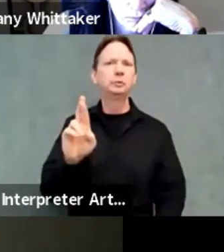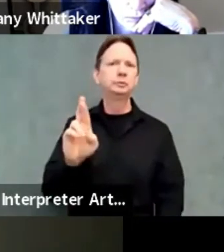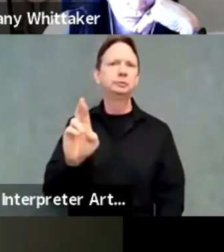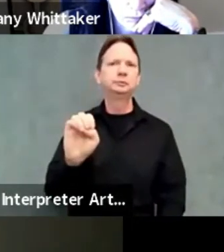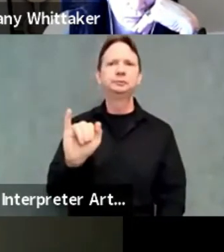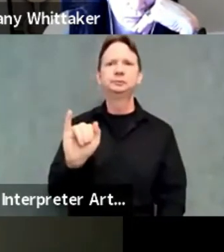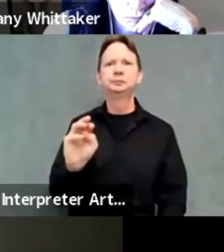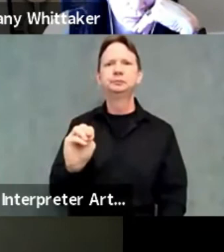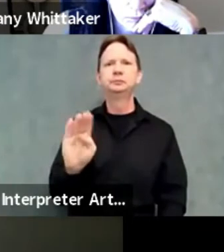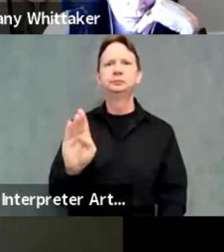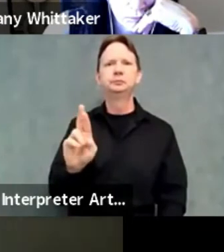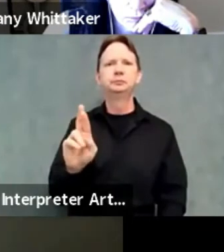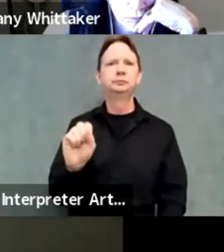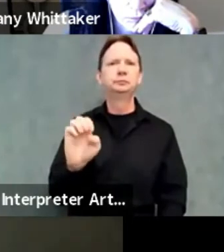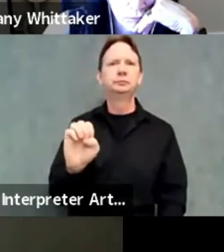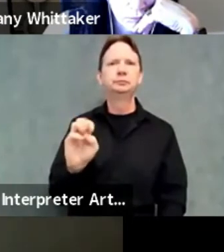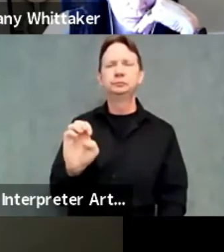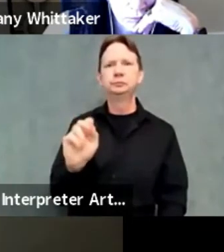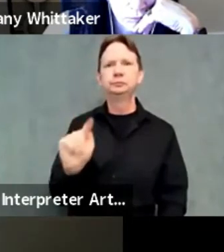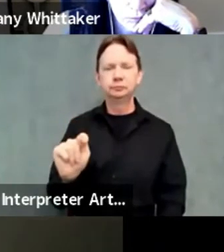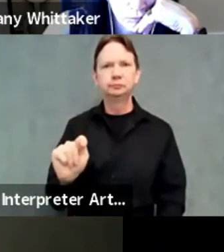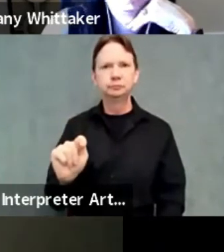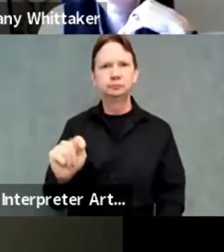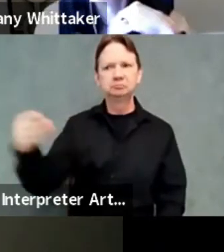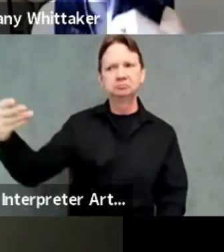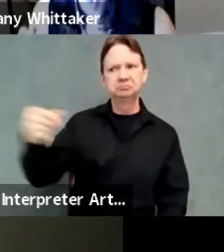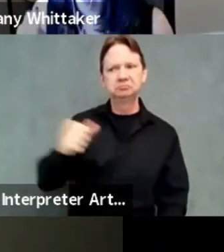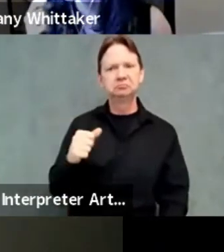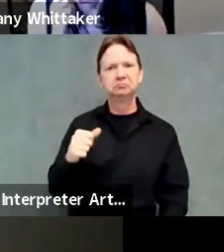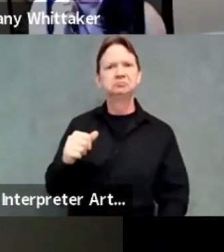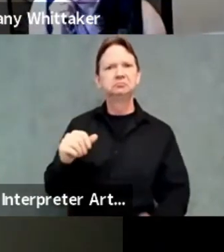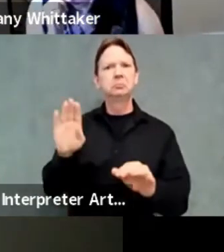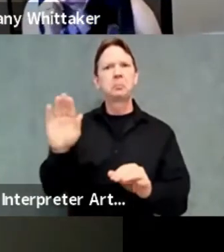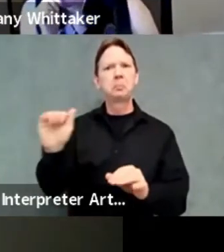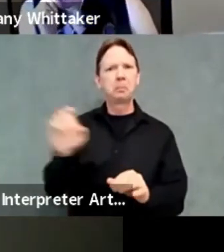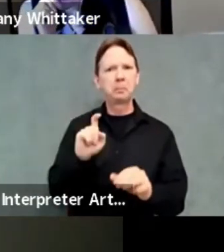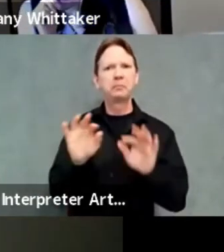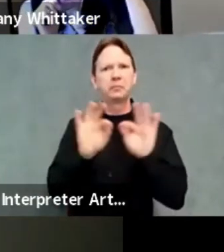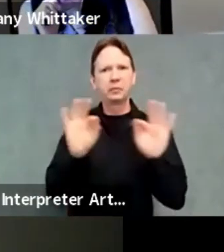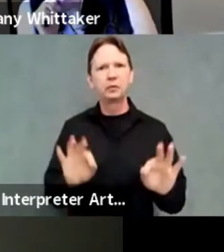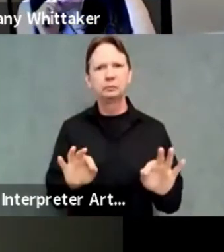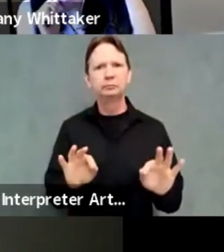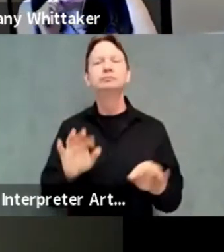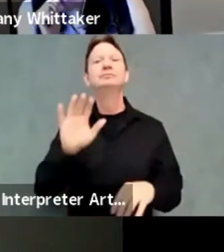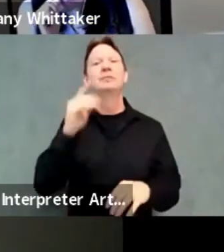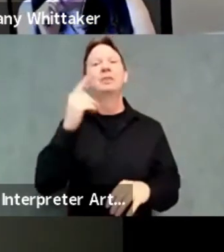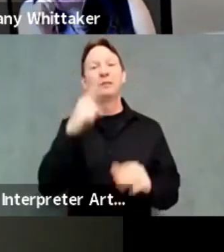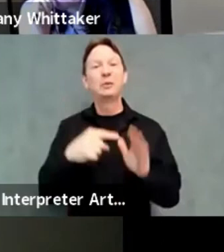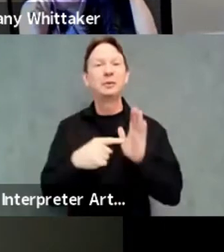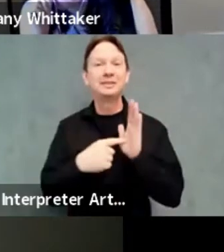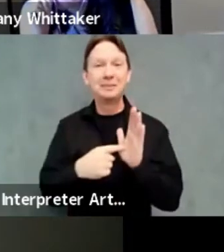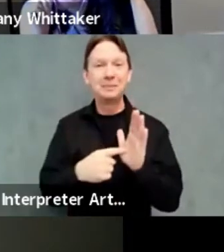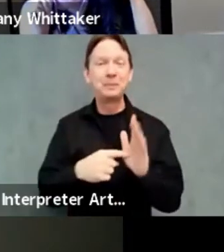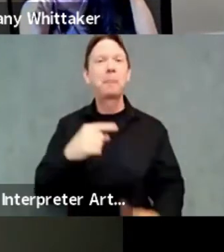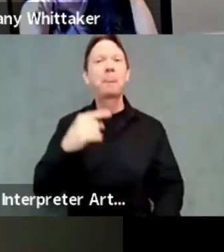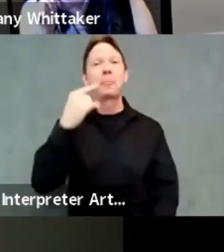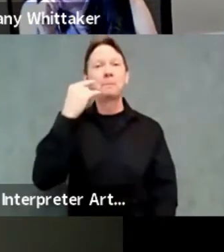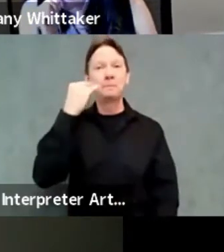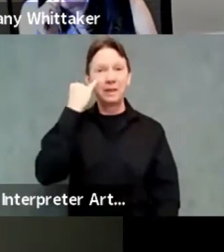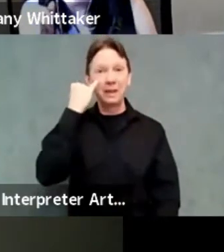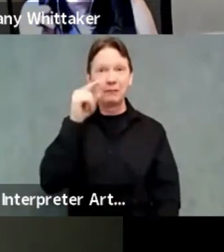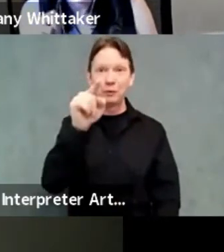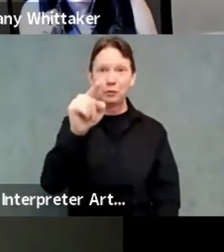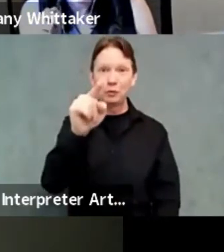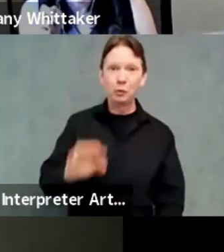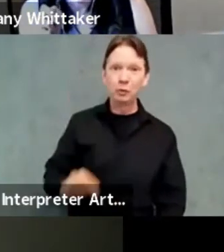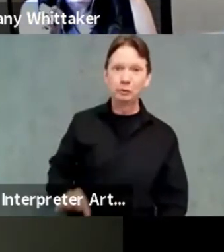by IRS law, authorize an expenditure to yourself. So if you have paid for something out of pocket, you must have another